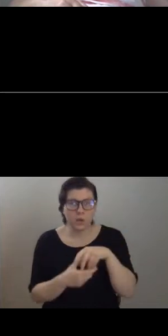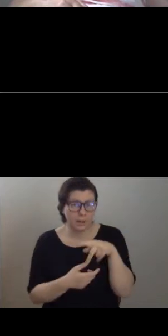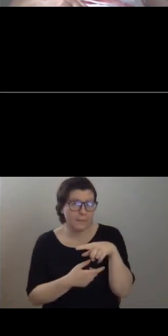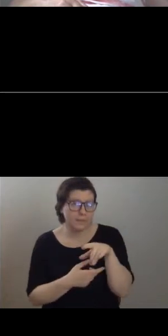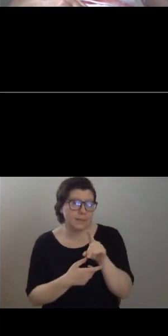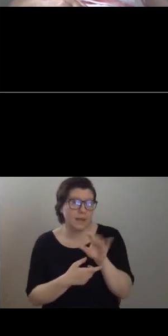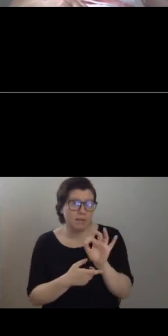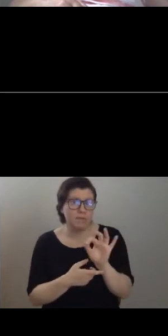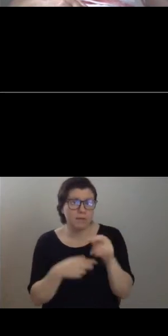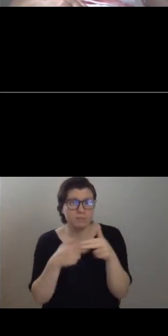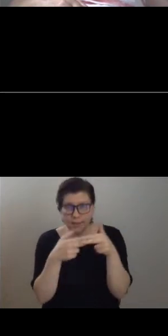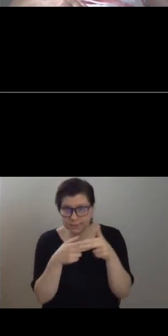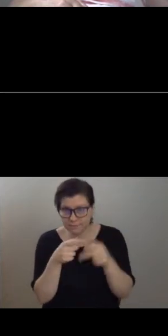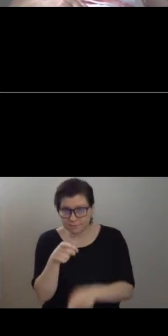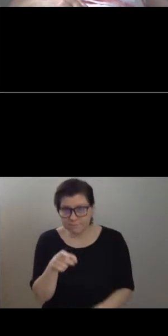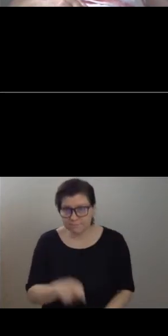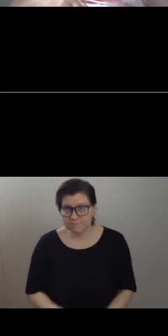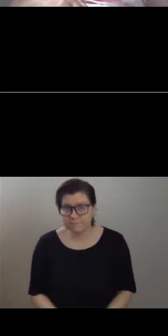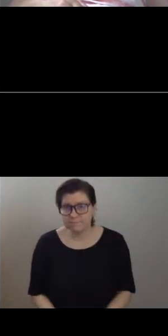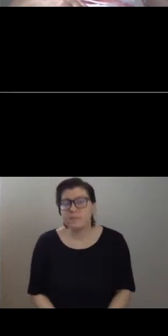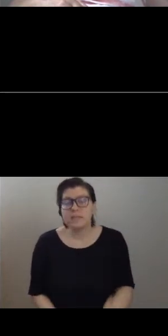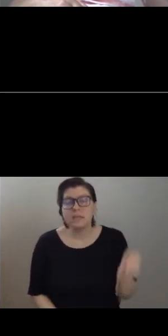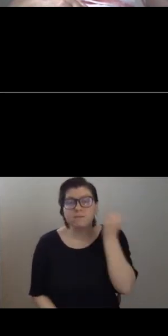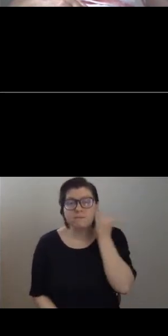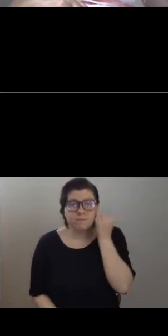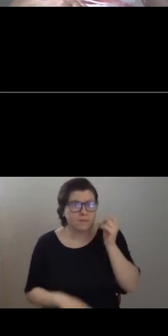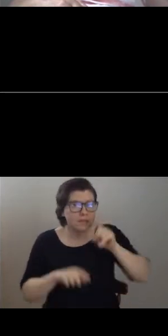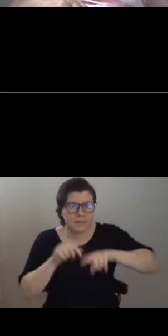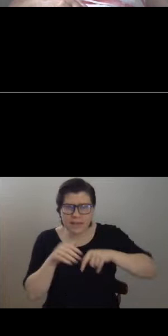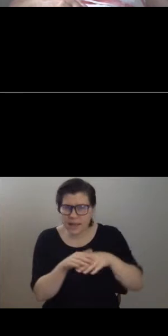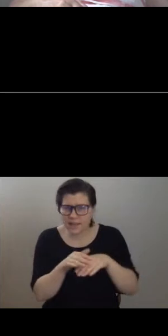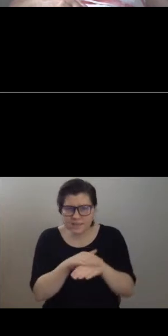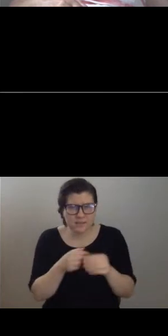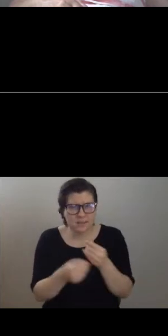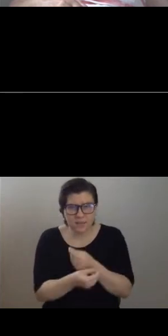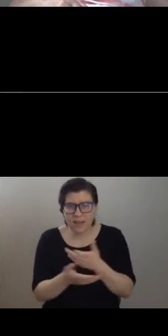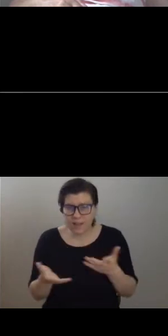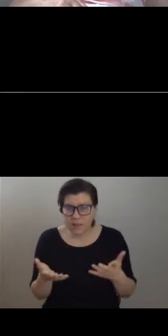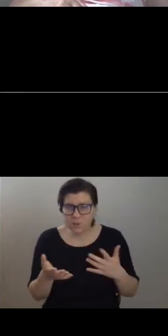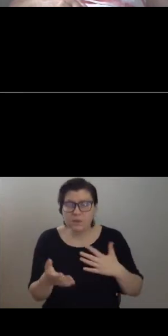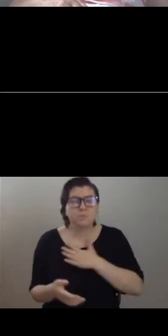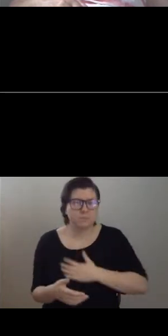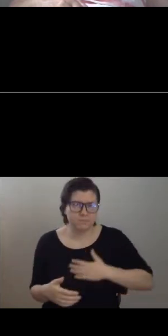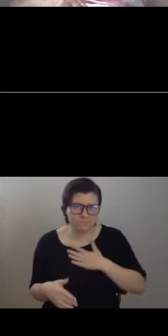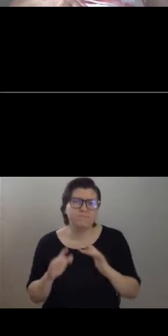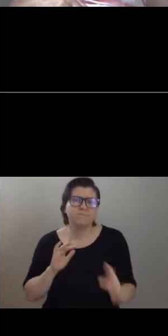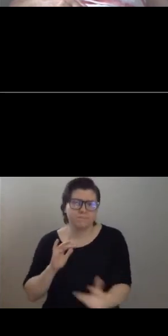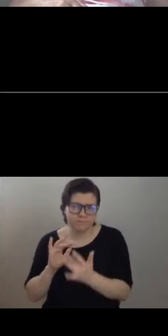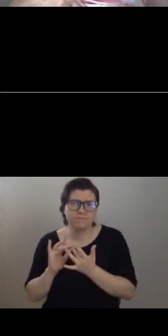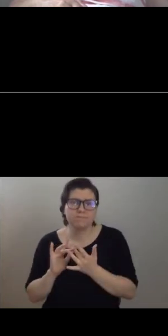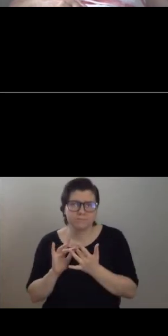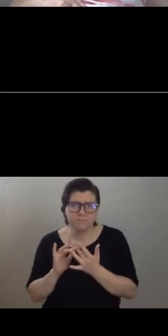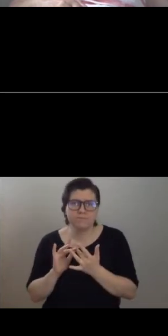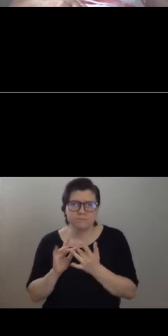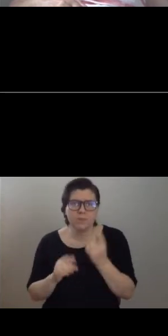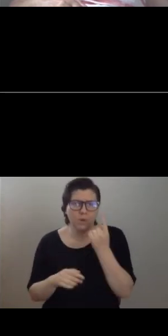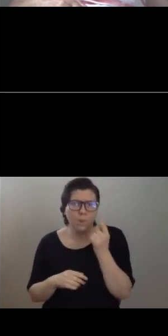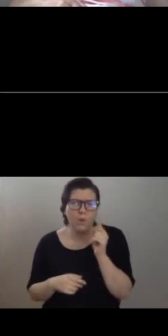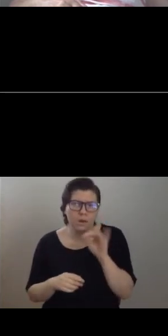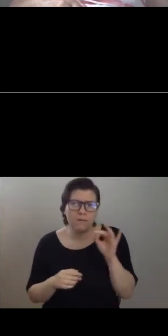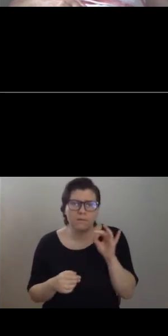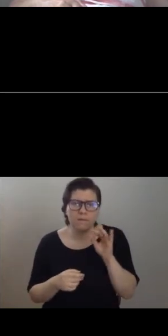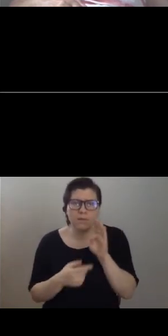PowerPoint. If you are not able to access the handouts, please reach out to one of the Brunch Bunch